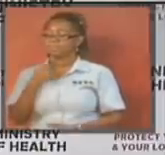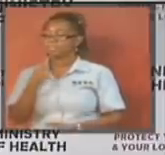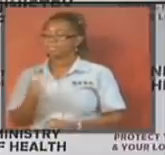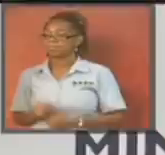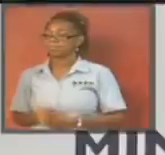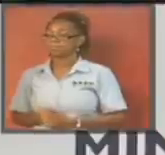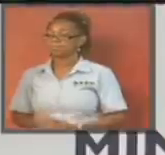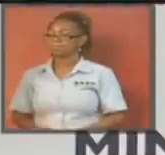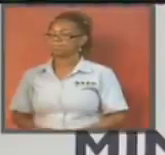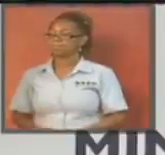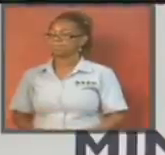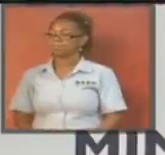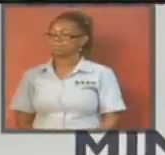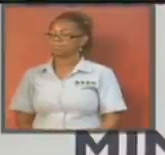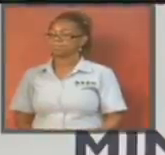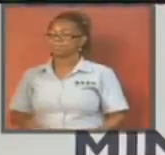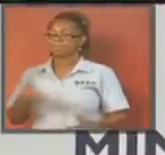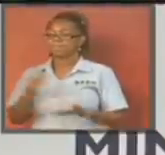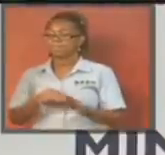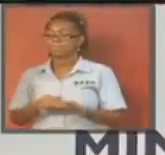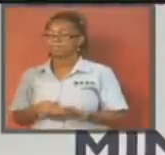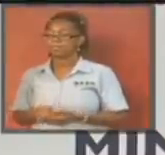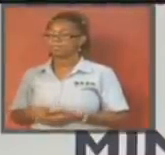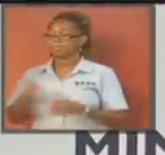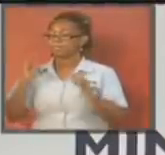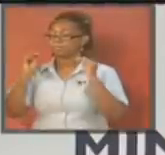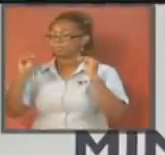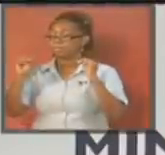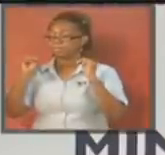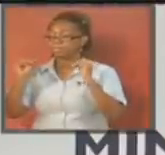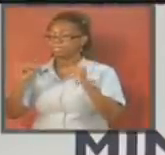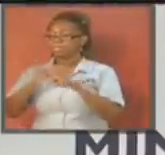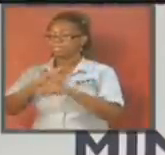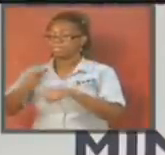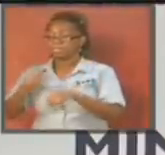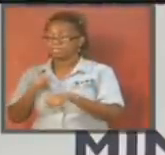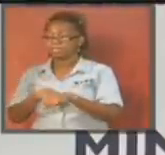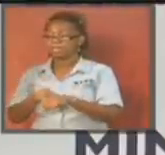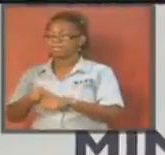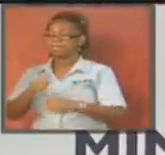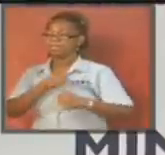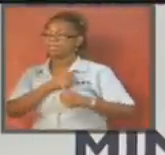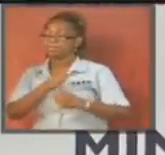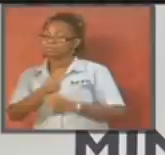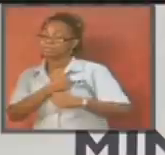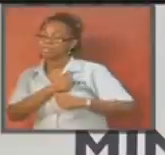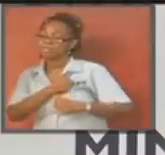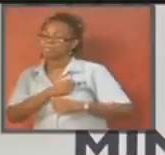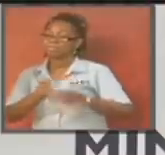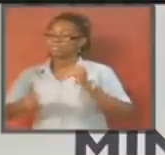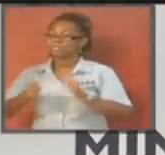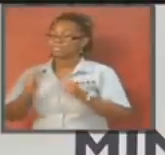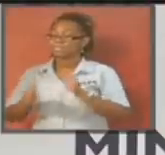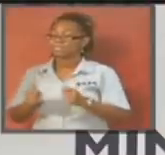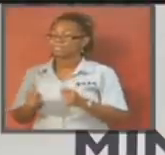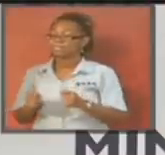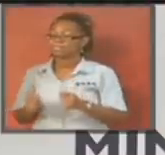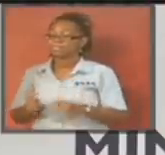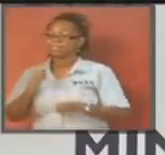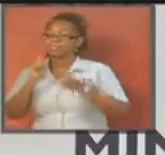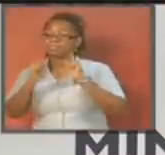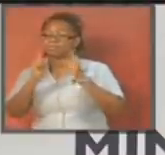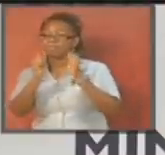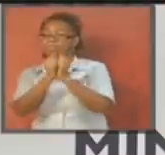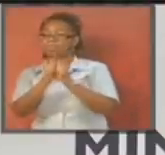That discussion was again between national security and that U.S. agency. So I think that will be better posed to them. All